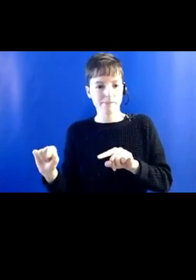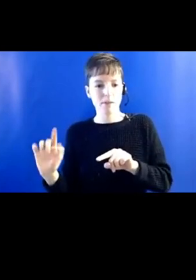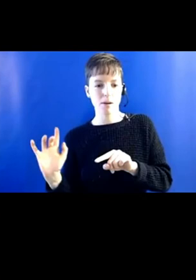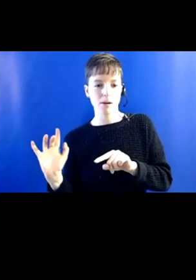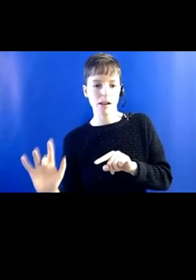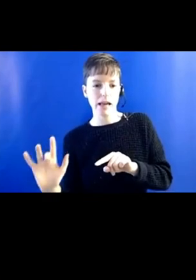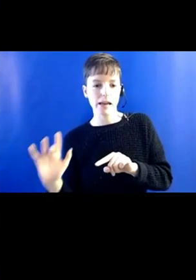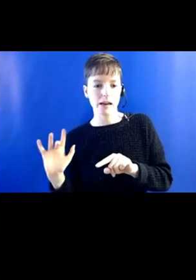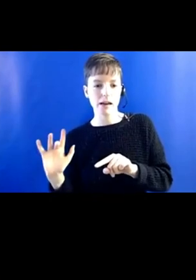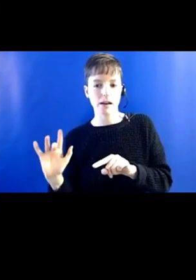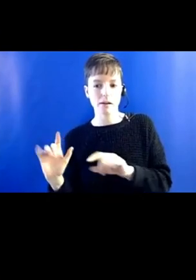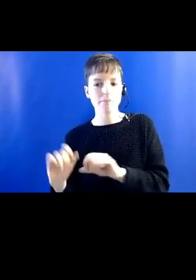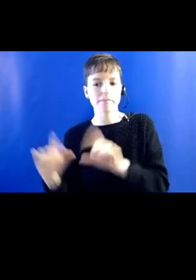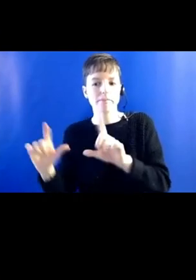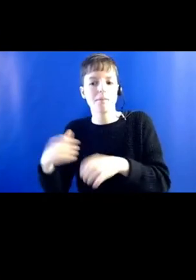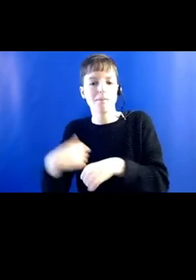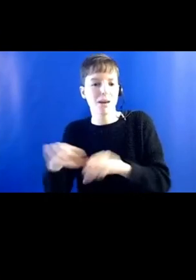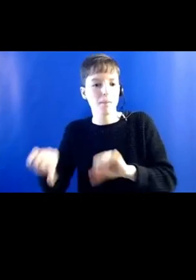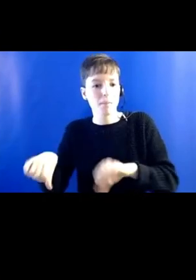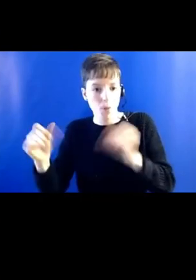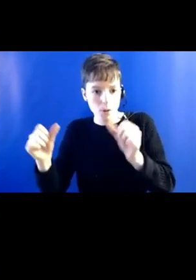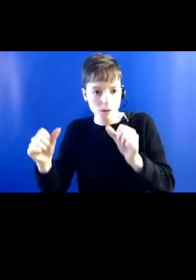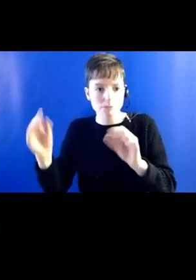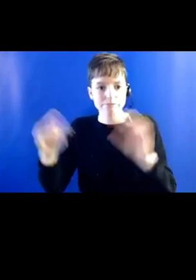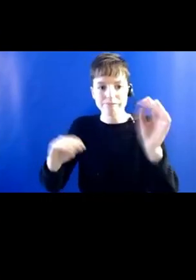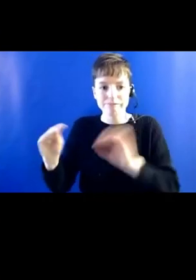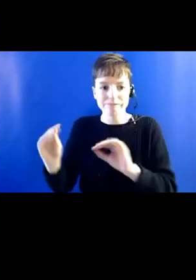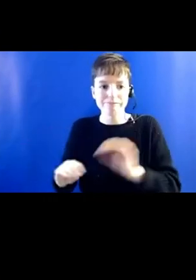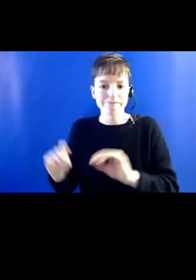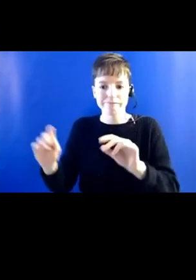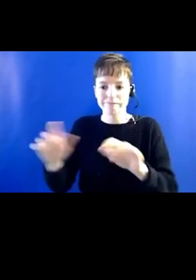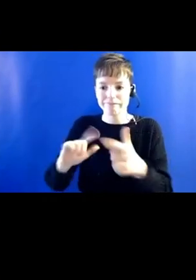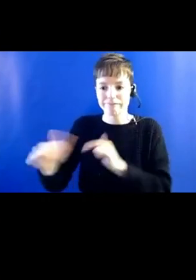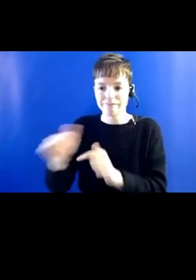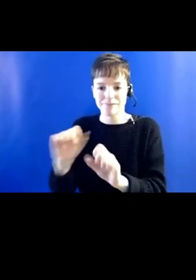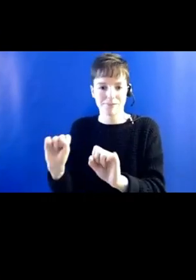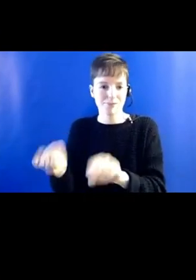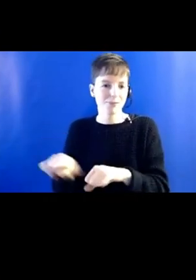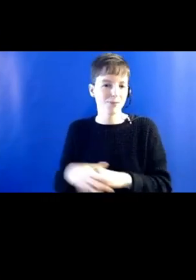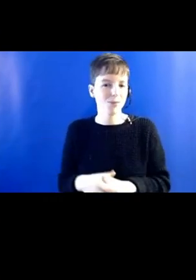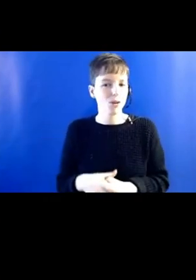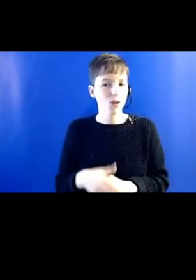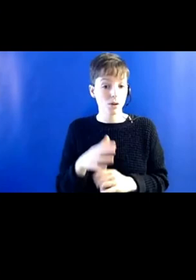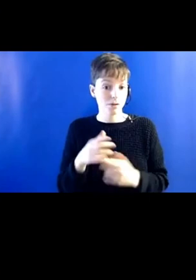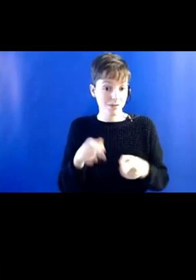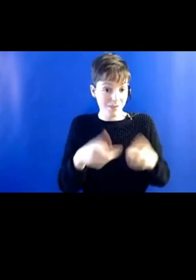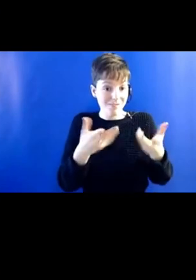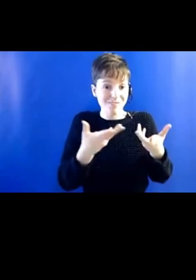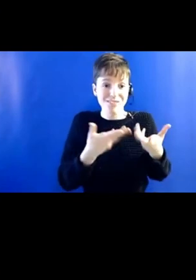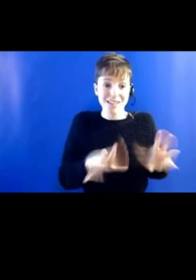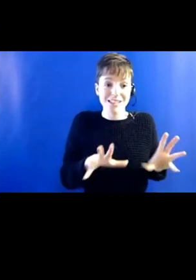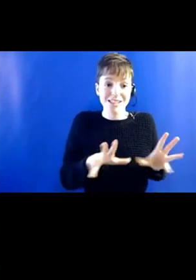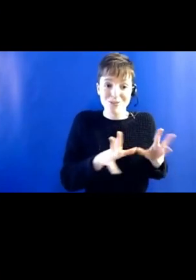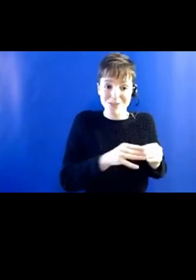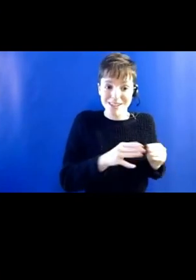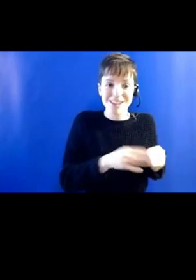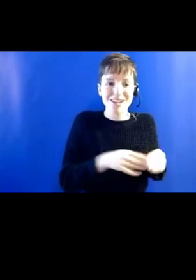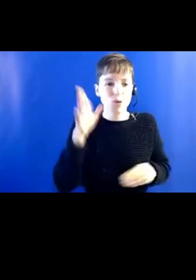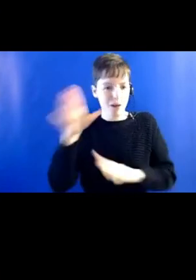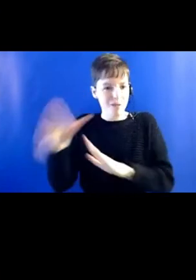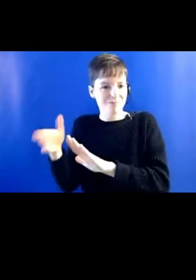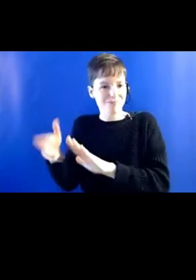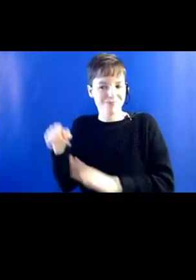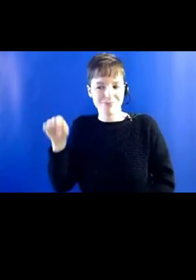of your screen, and you'll also find further instructions at the top of the page. The Padlet will remain active after the workshop